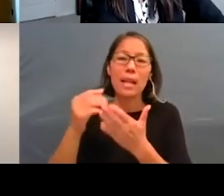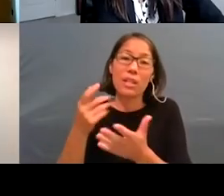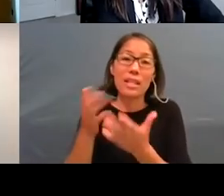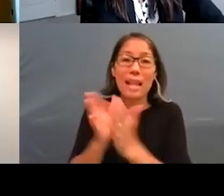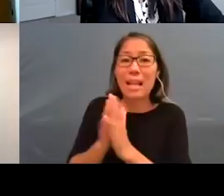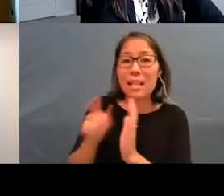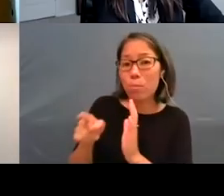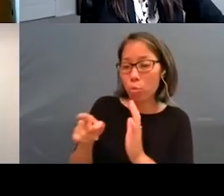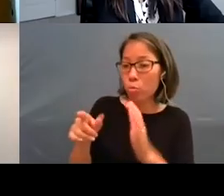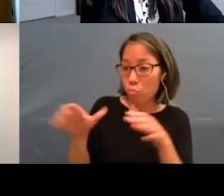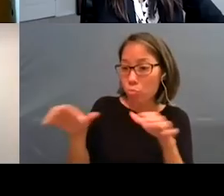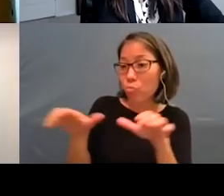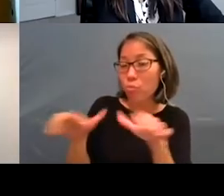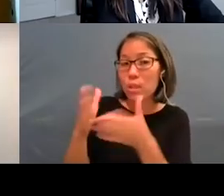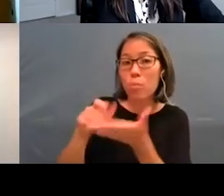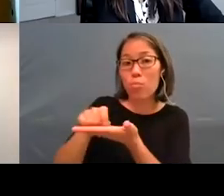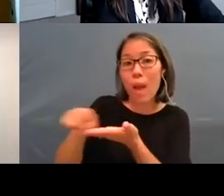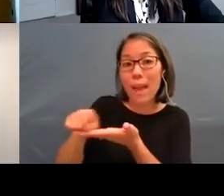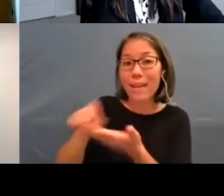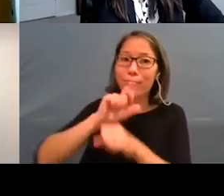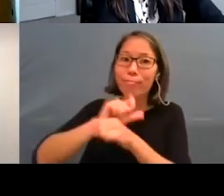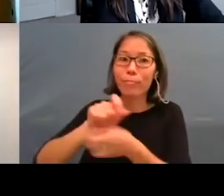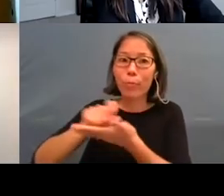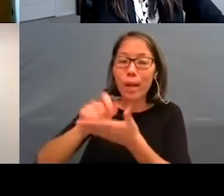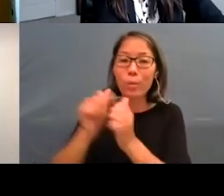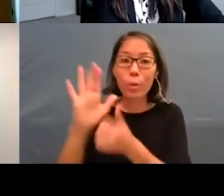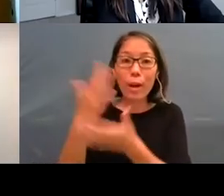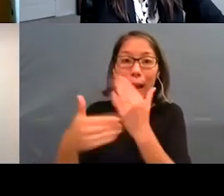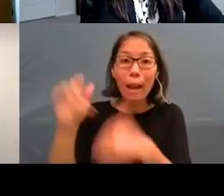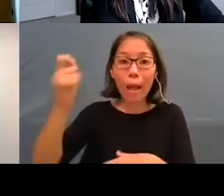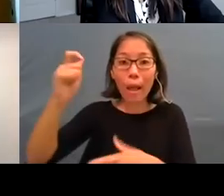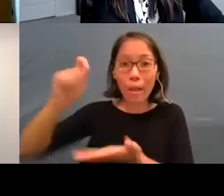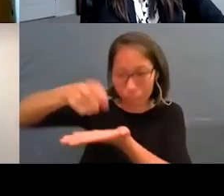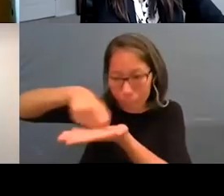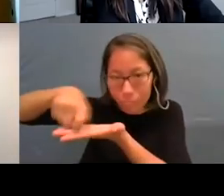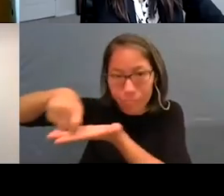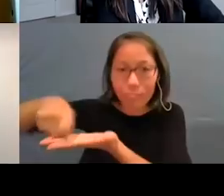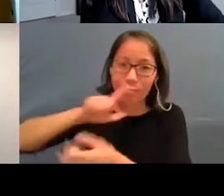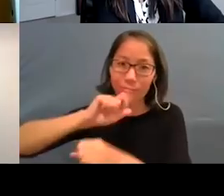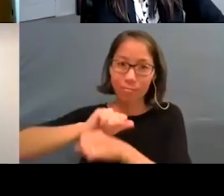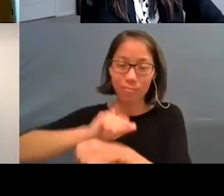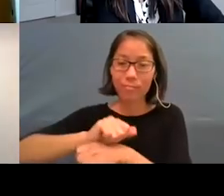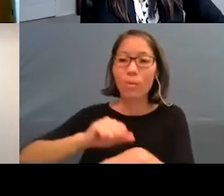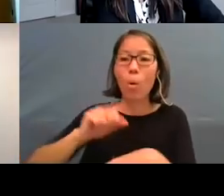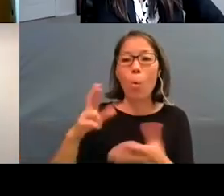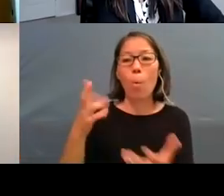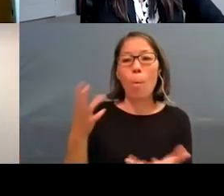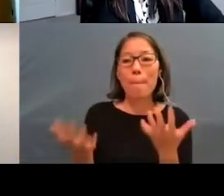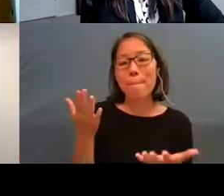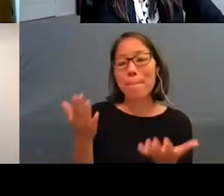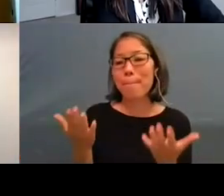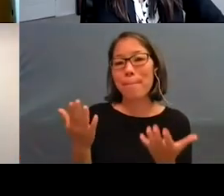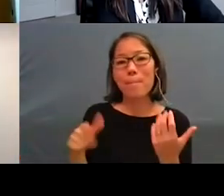writing exercise, like real writing with your hands, right? So, or it might be that they're, supposed to be doing